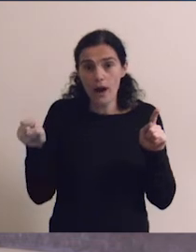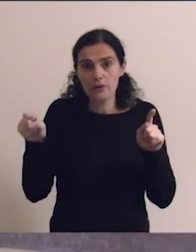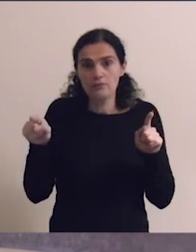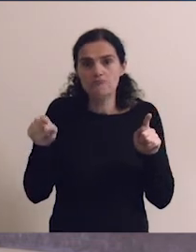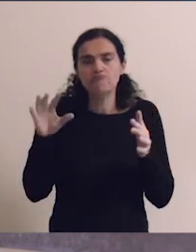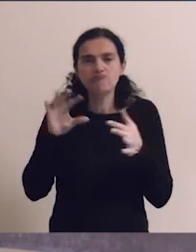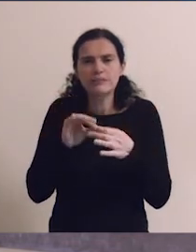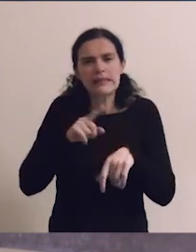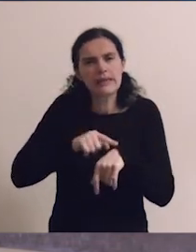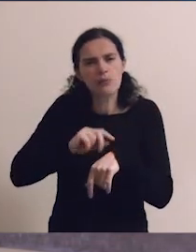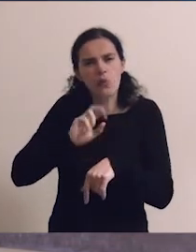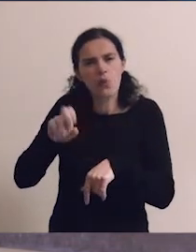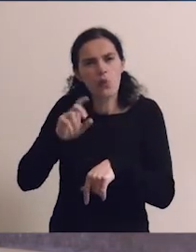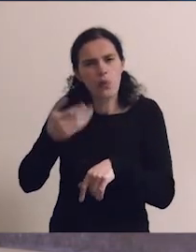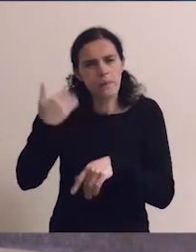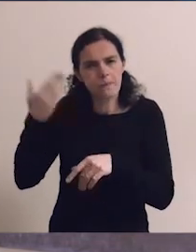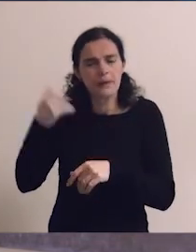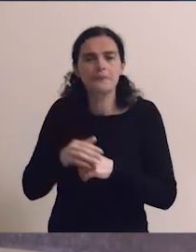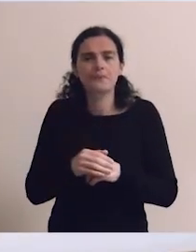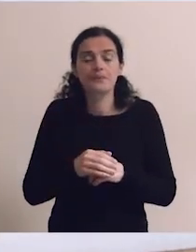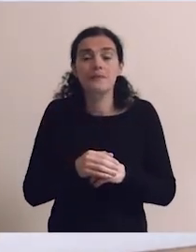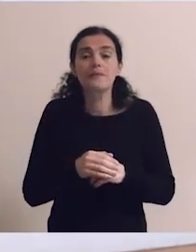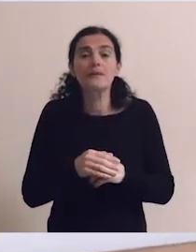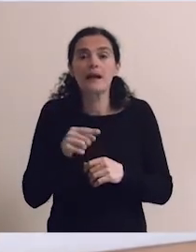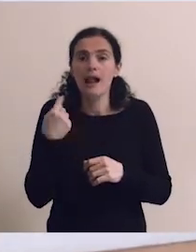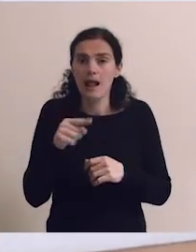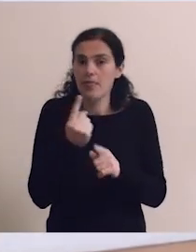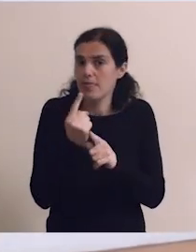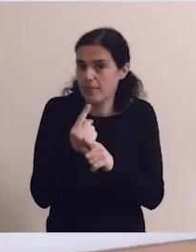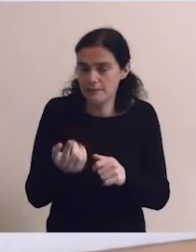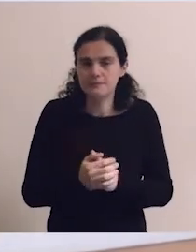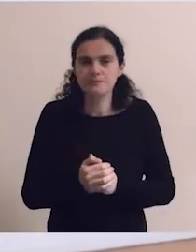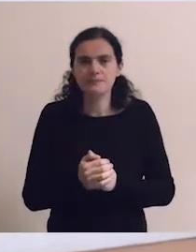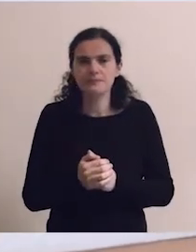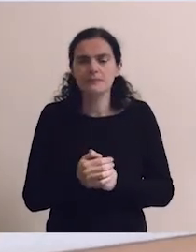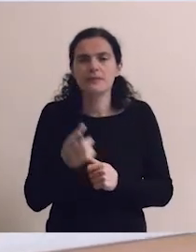of the golden section is still here. You have